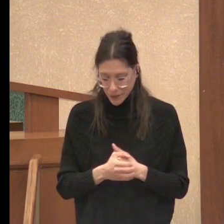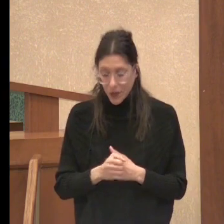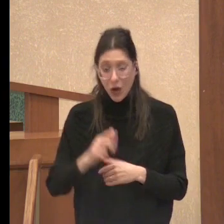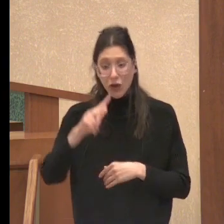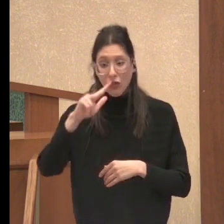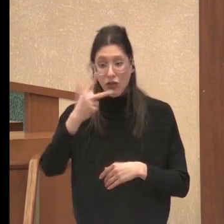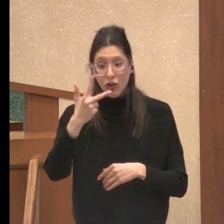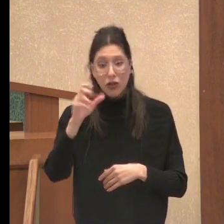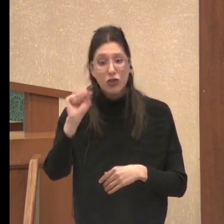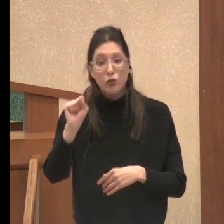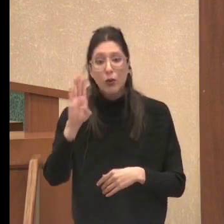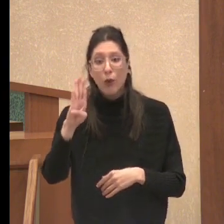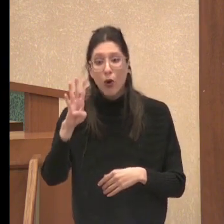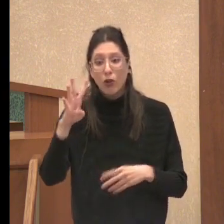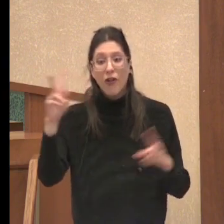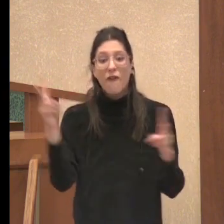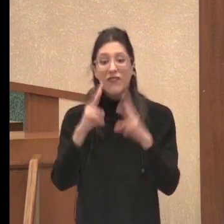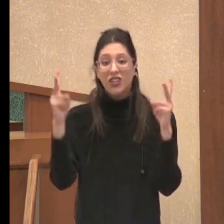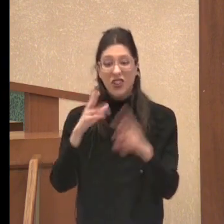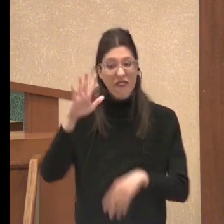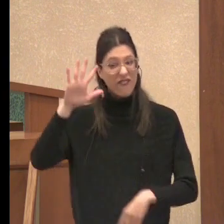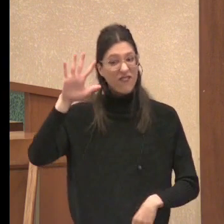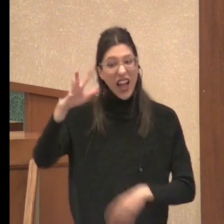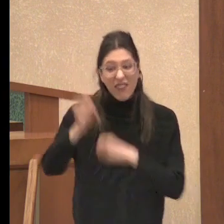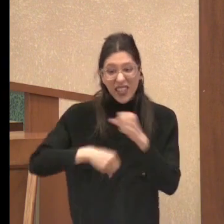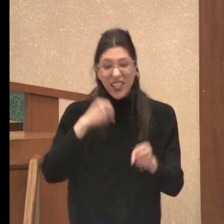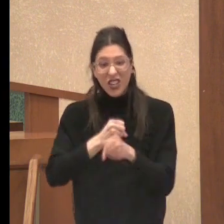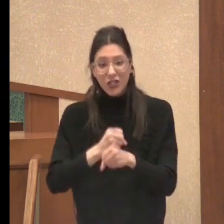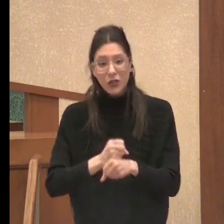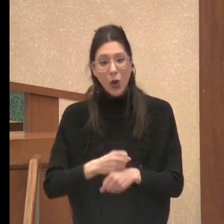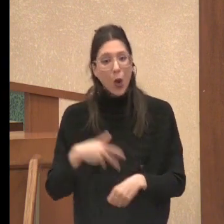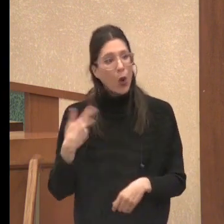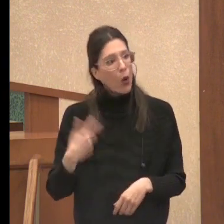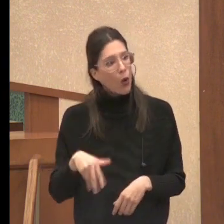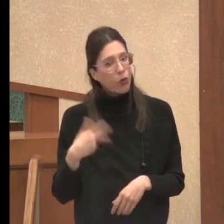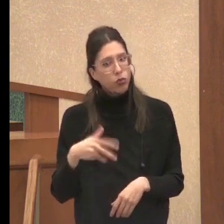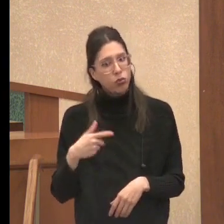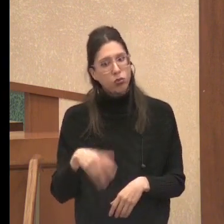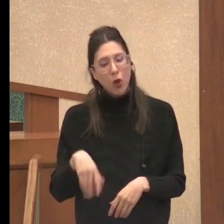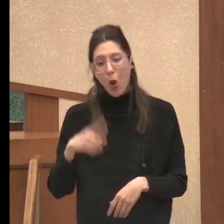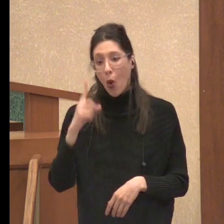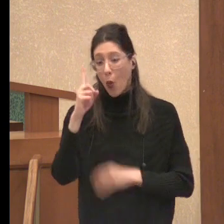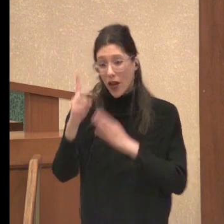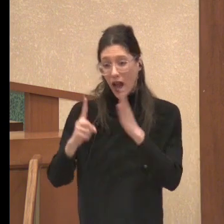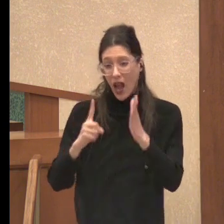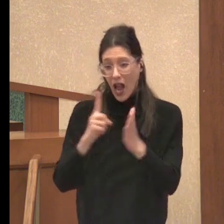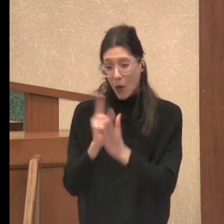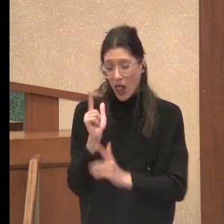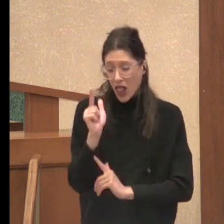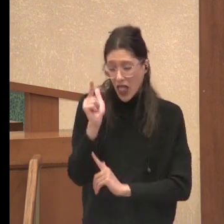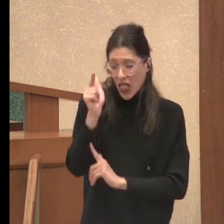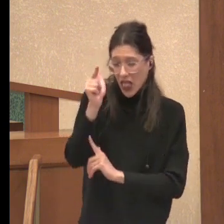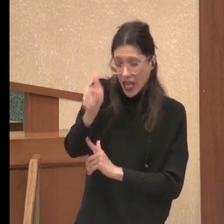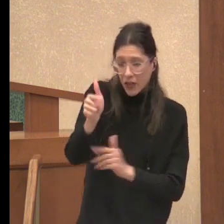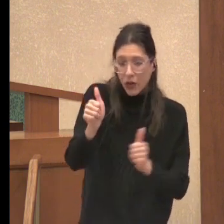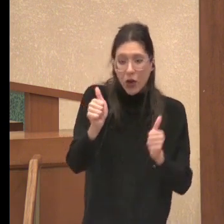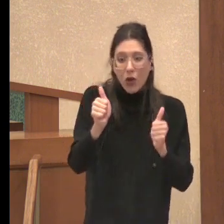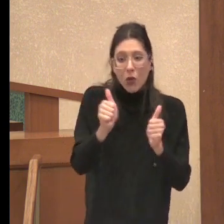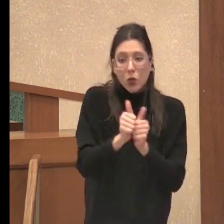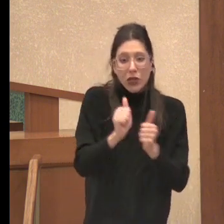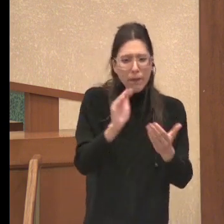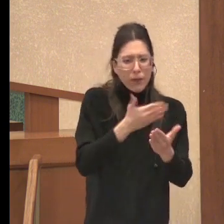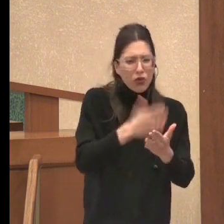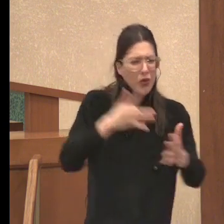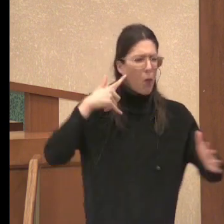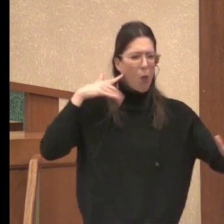Bowl victory in 5 years. Less than an hour later, with music still